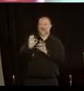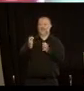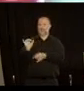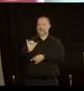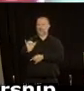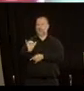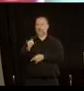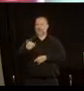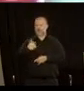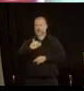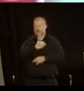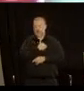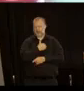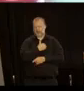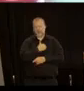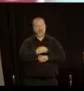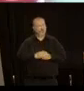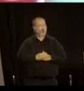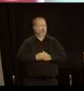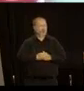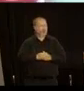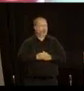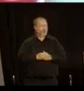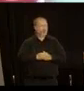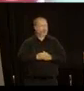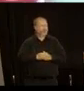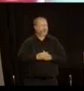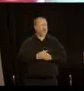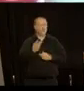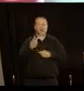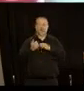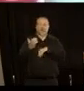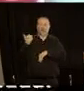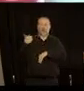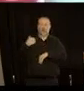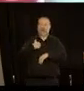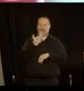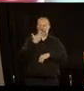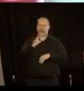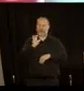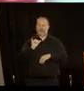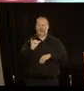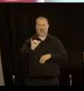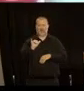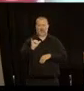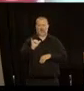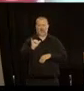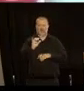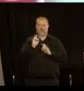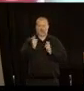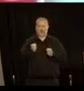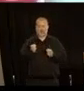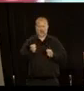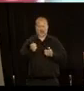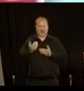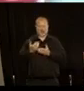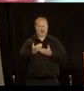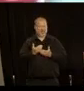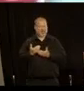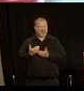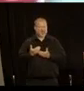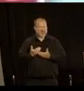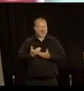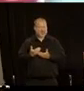family members also. 2 years ago, we were fortunate to give, I see him in there with the baby on his lap.